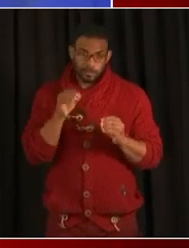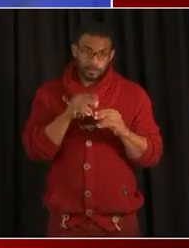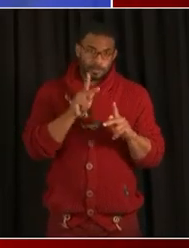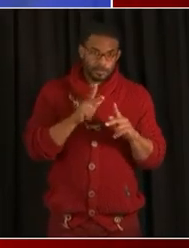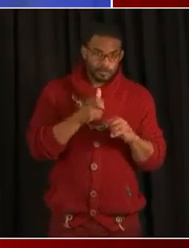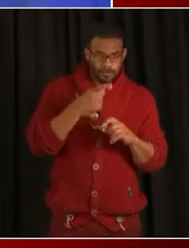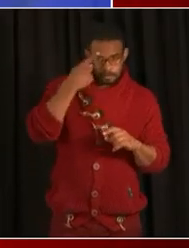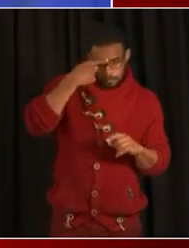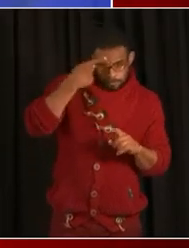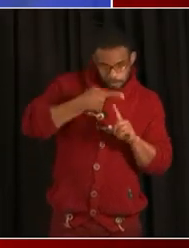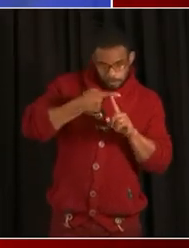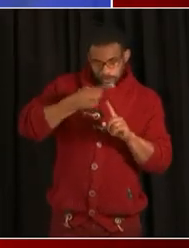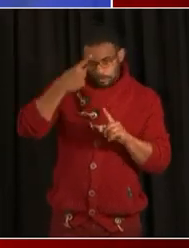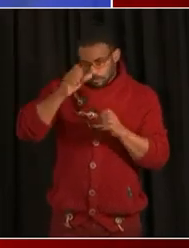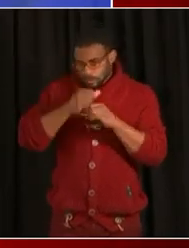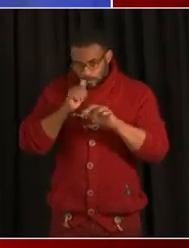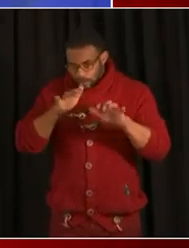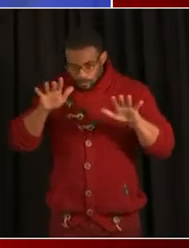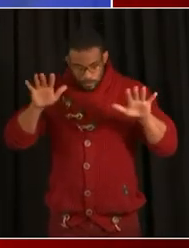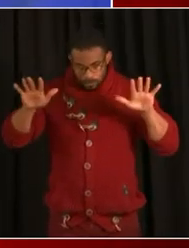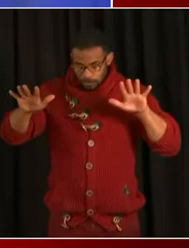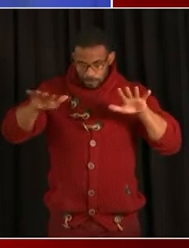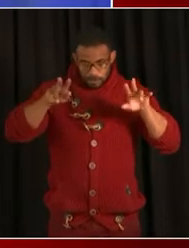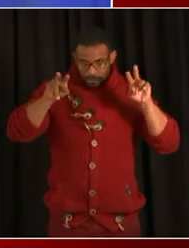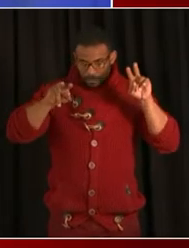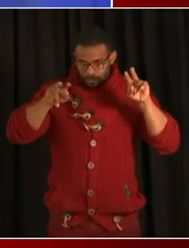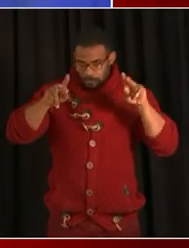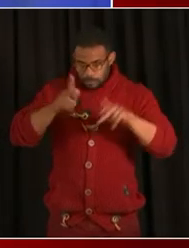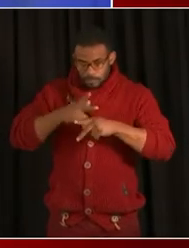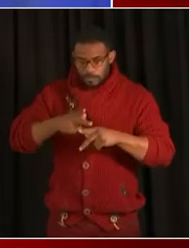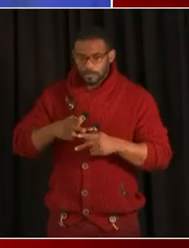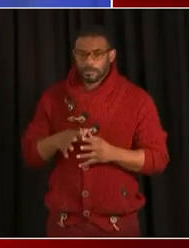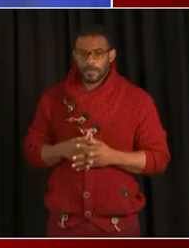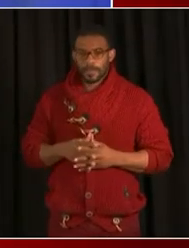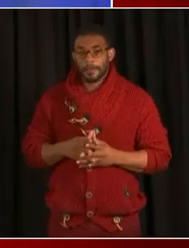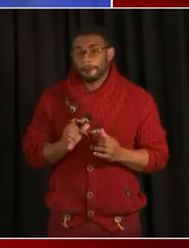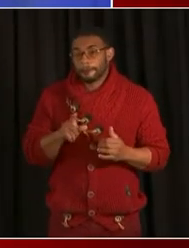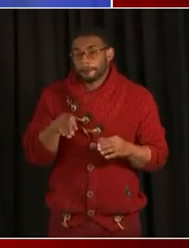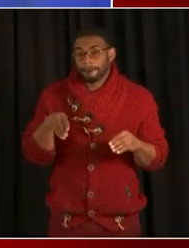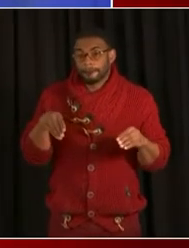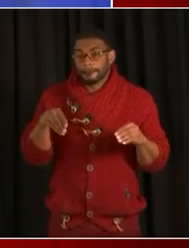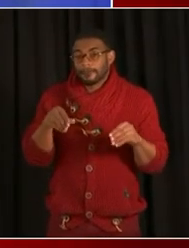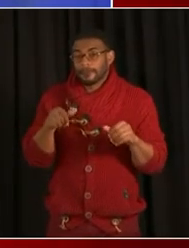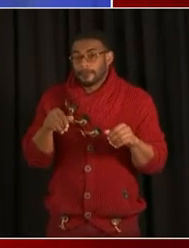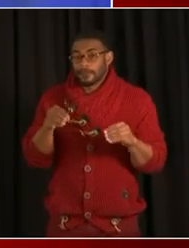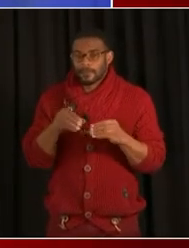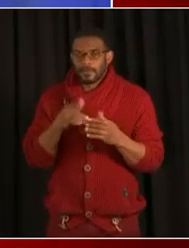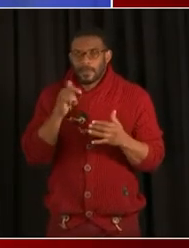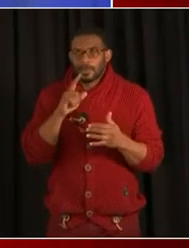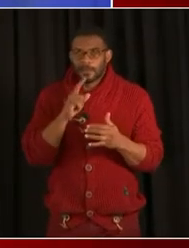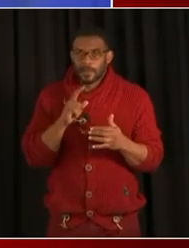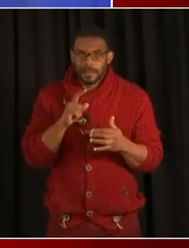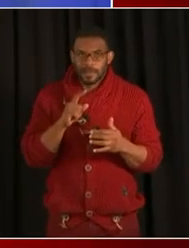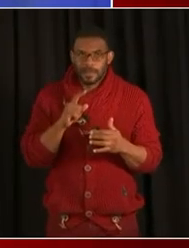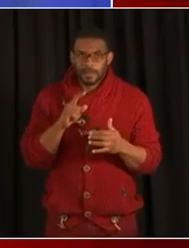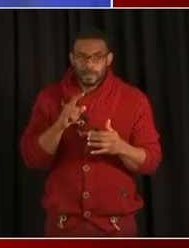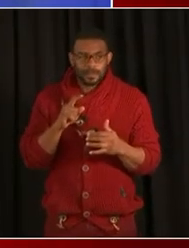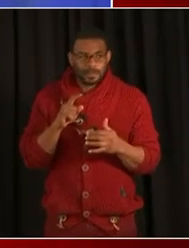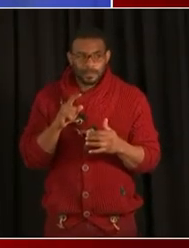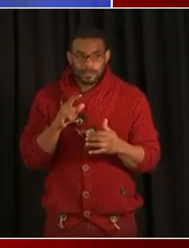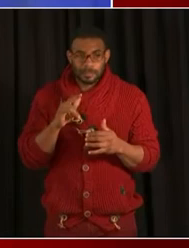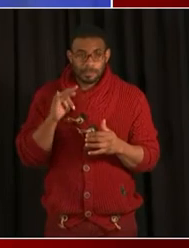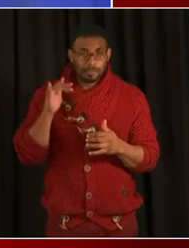people to take temperatures and make sure that everything else is being observed. And so you're paying those people more. So it's going to be a